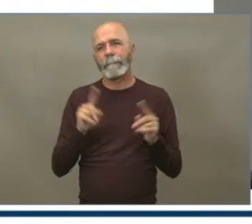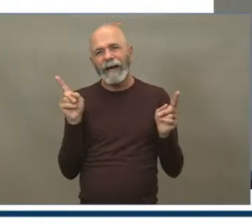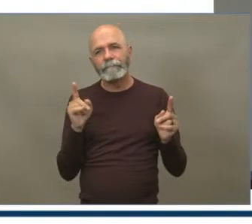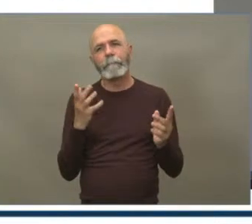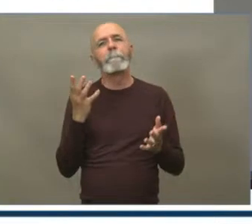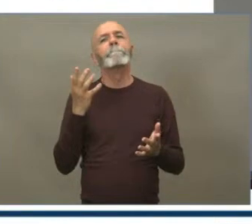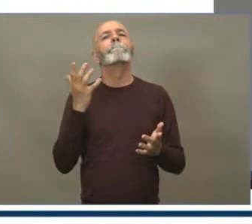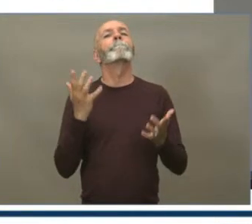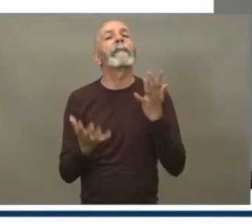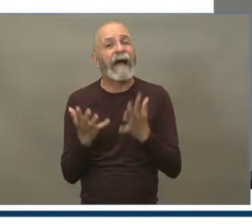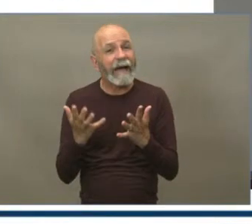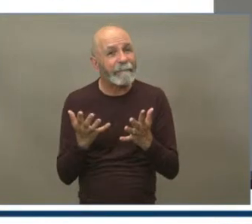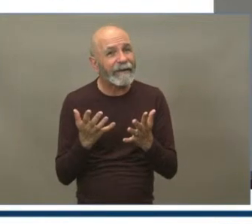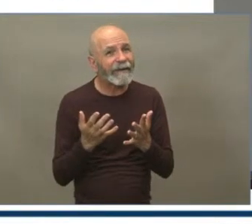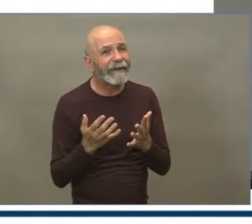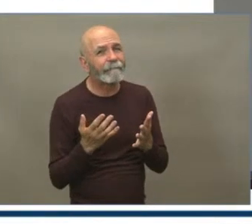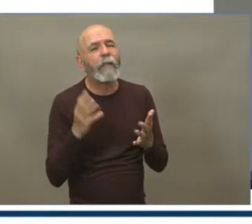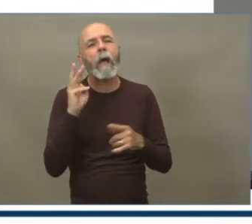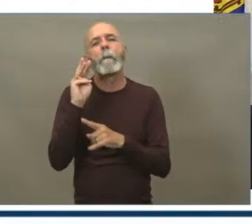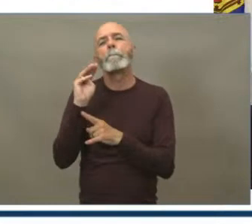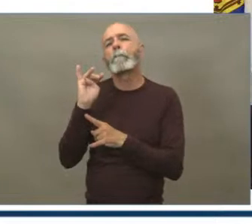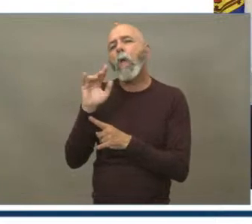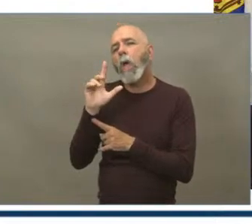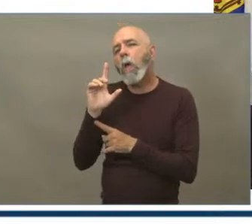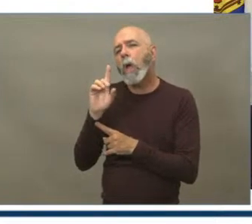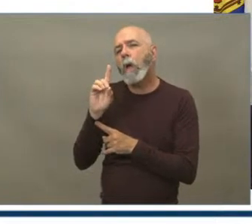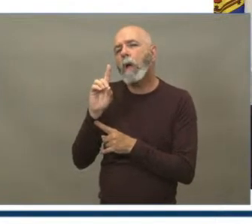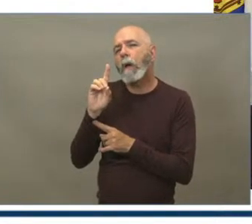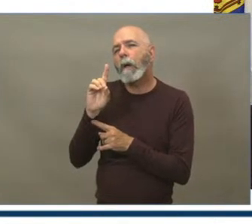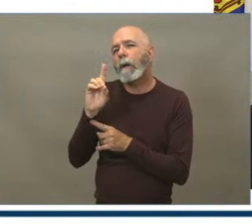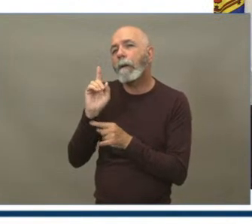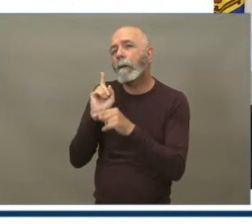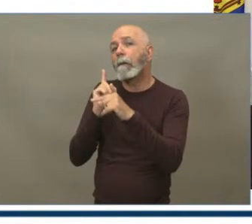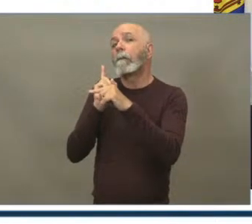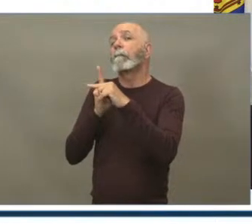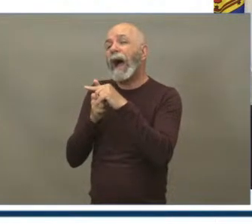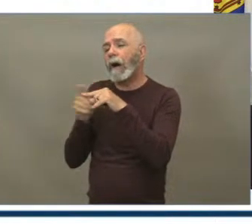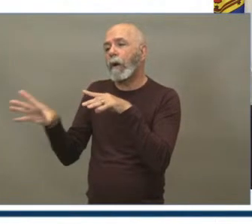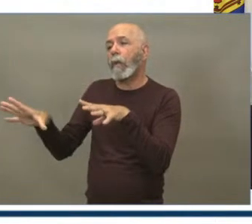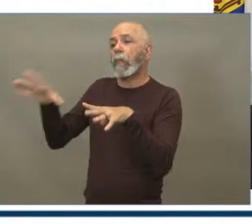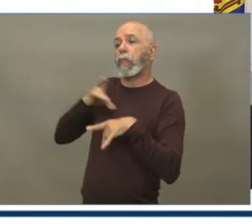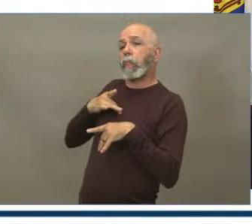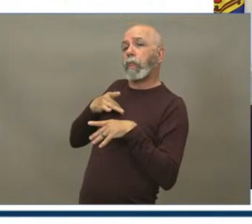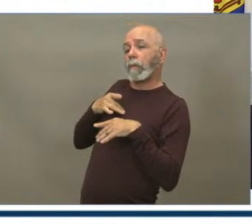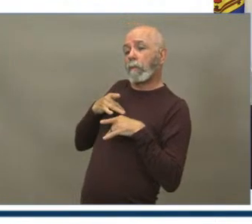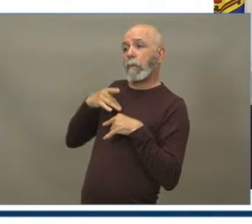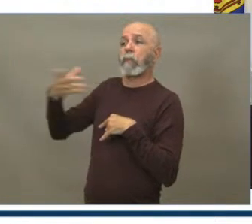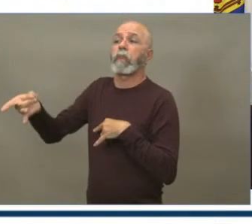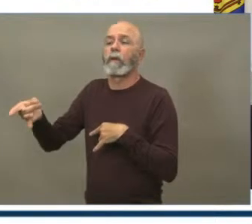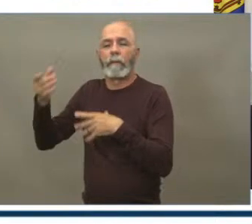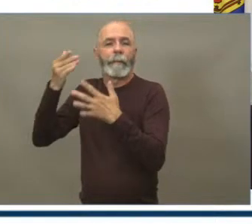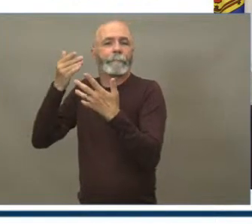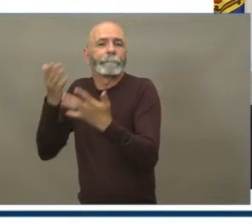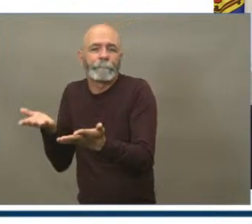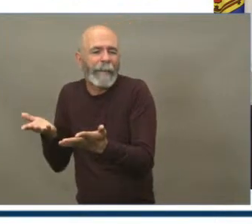to other people. Go ahead with your follow-up, Tim. Yes, on the vaccination